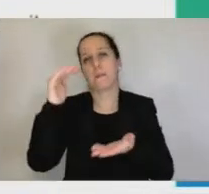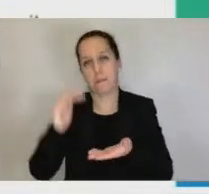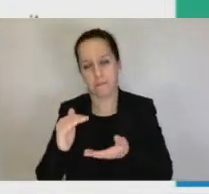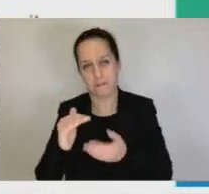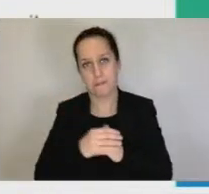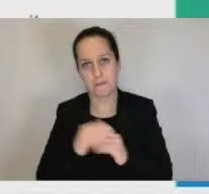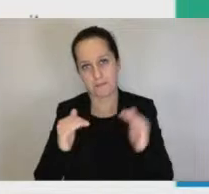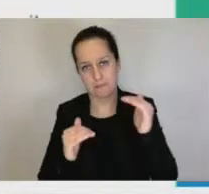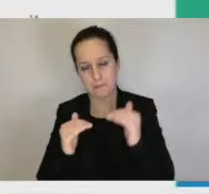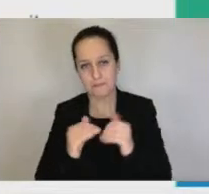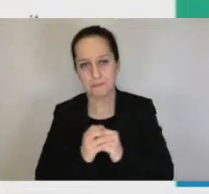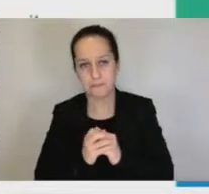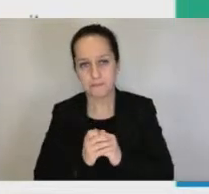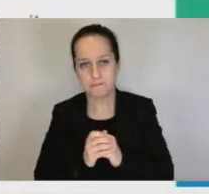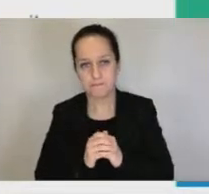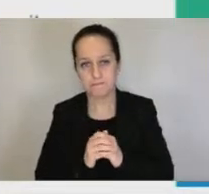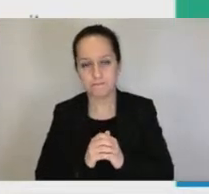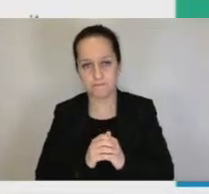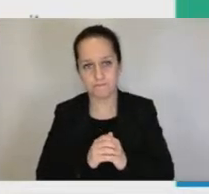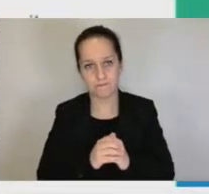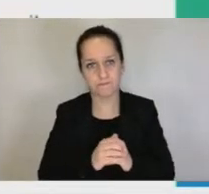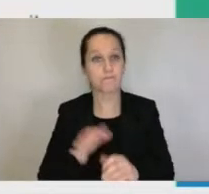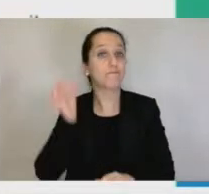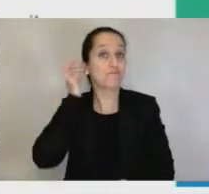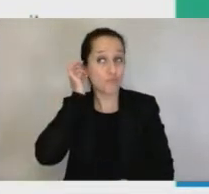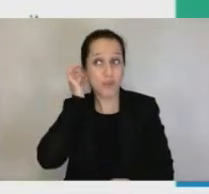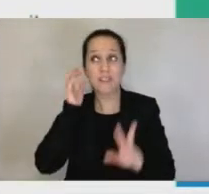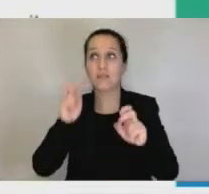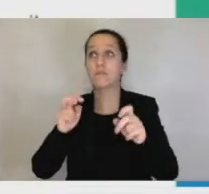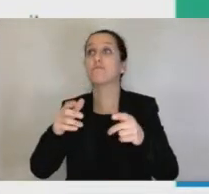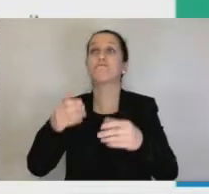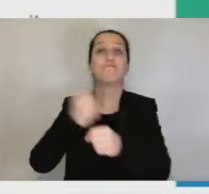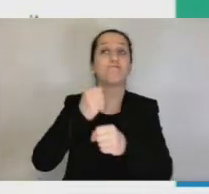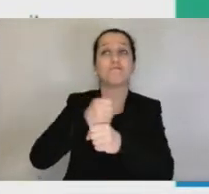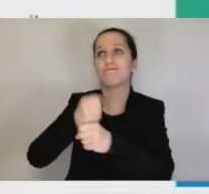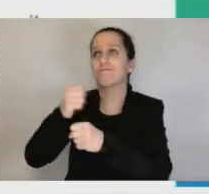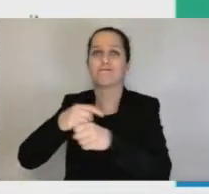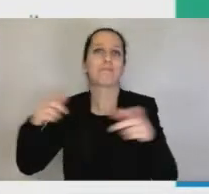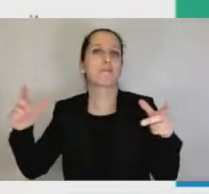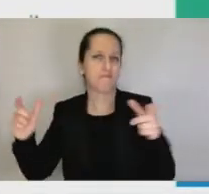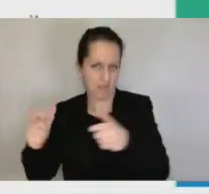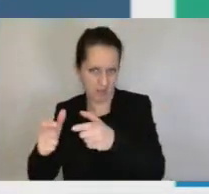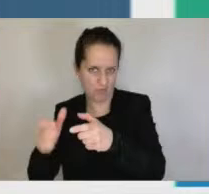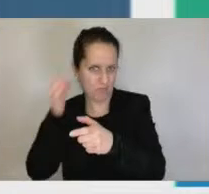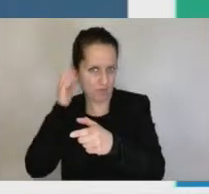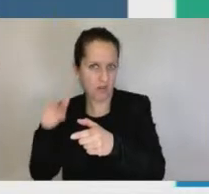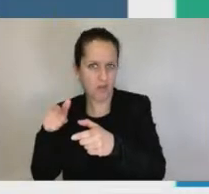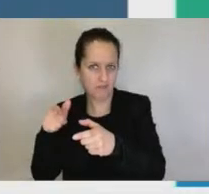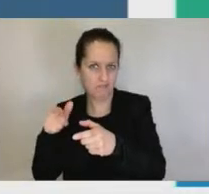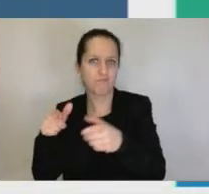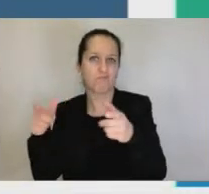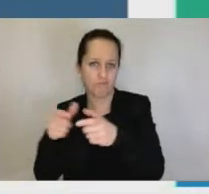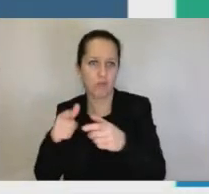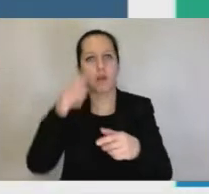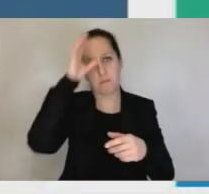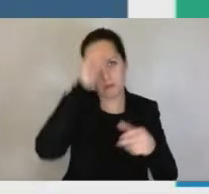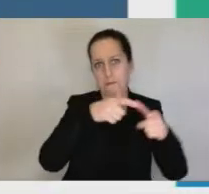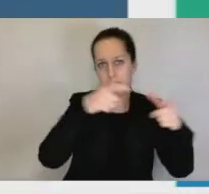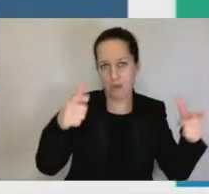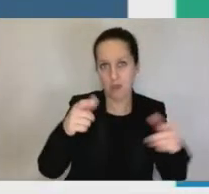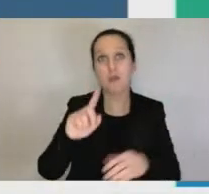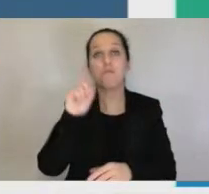down. And with low participation of women in the labor markets, we have to also see the difference in the types of